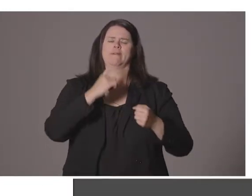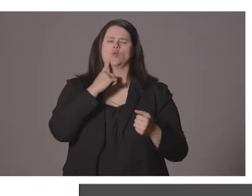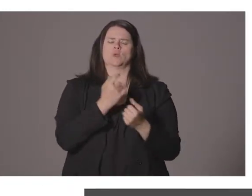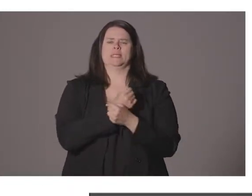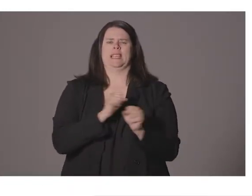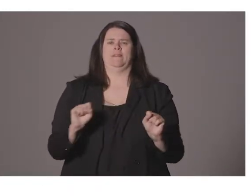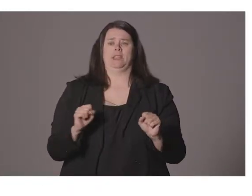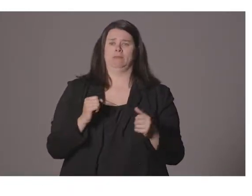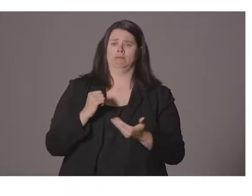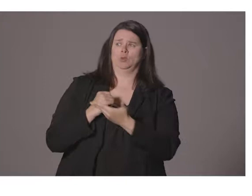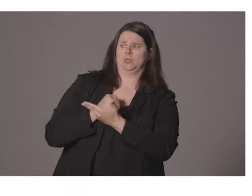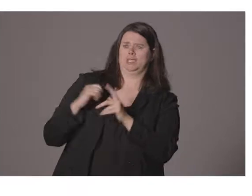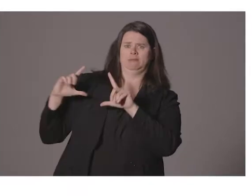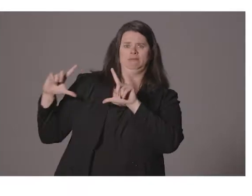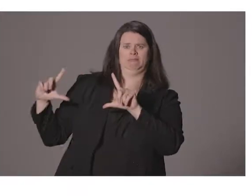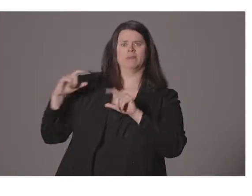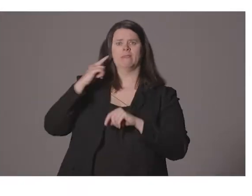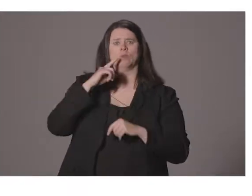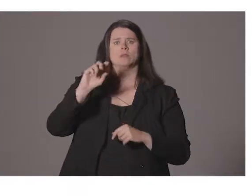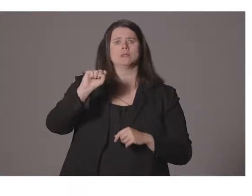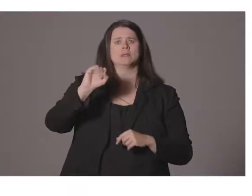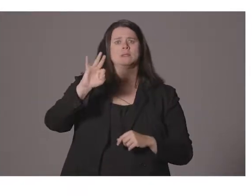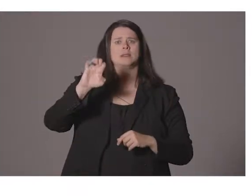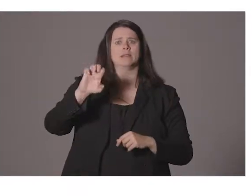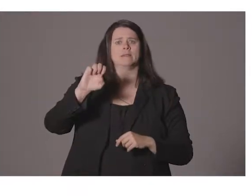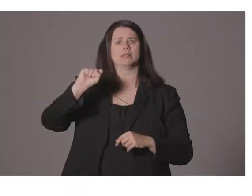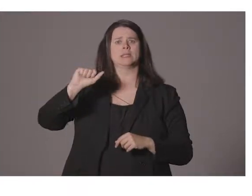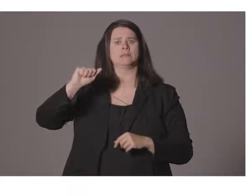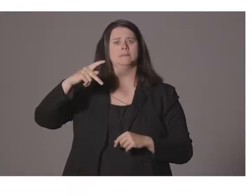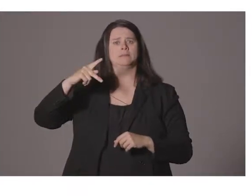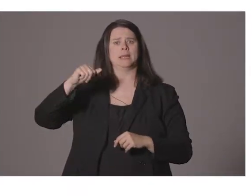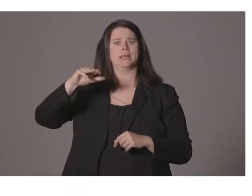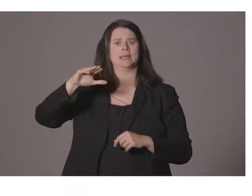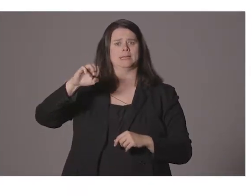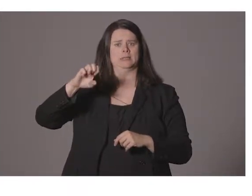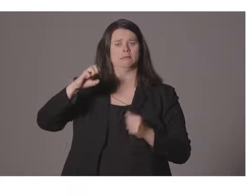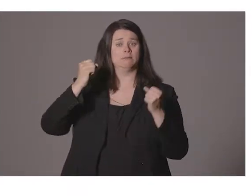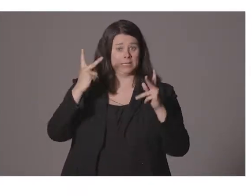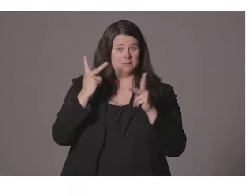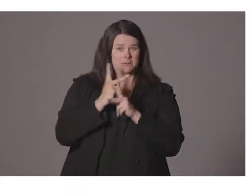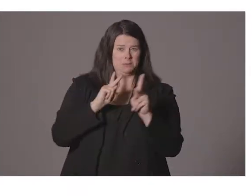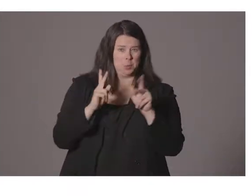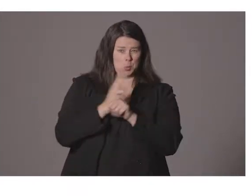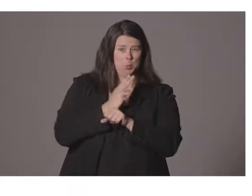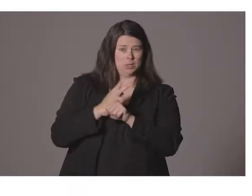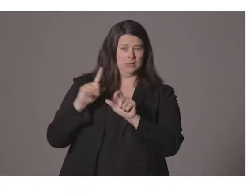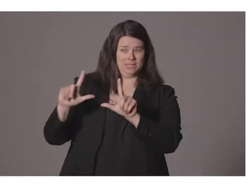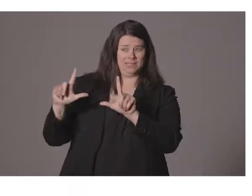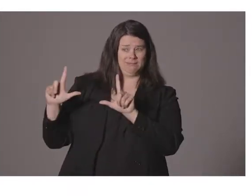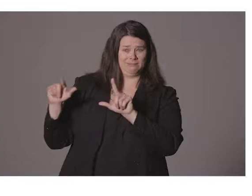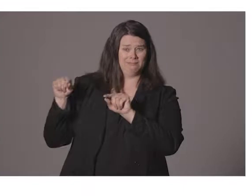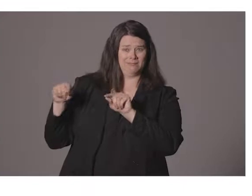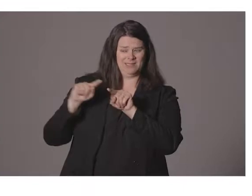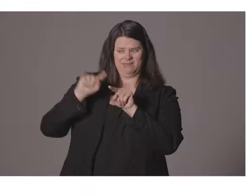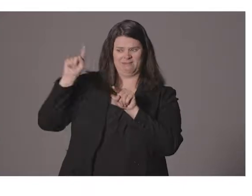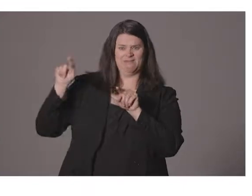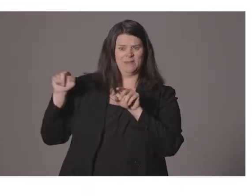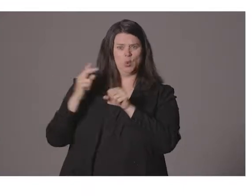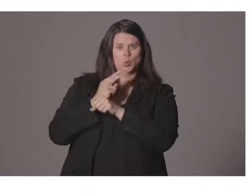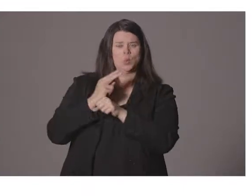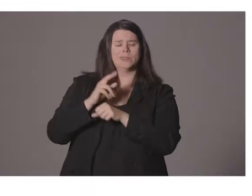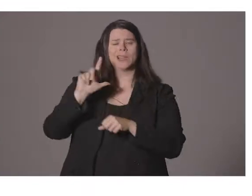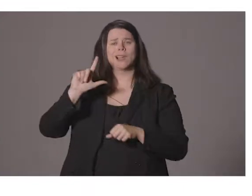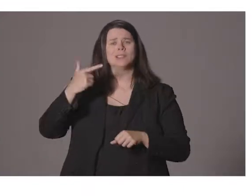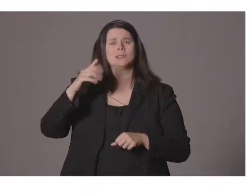space image on here. A lot of places use the safe space sticker. It is used